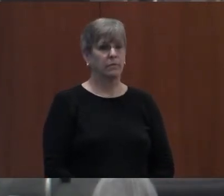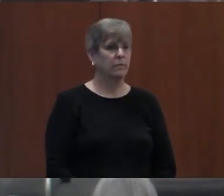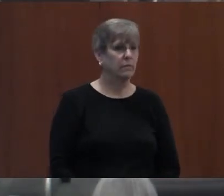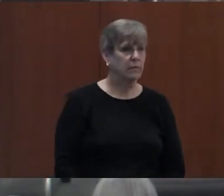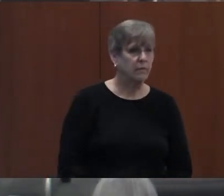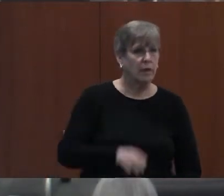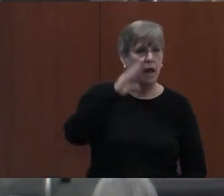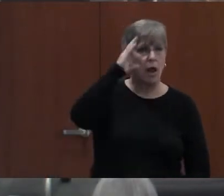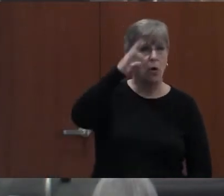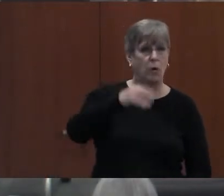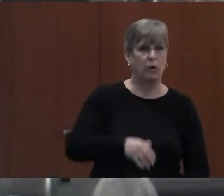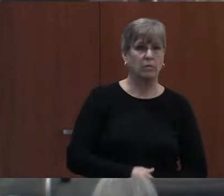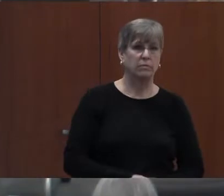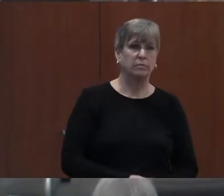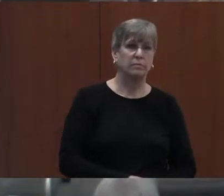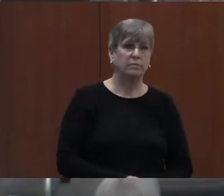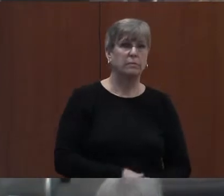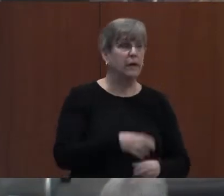Hi,